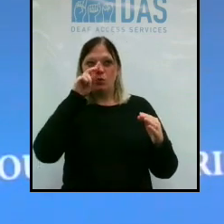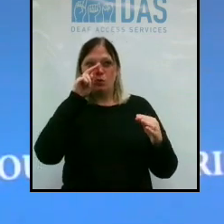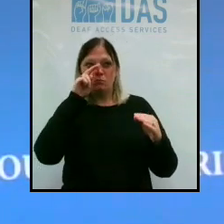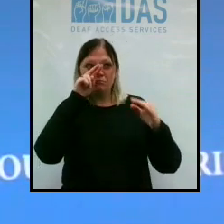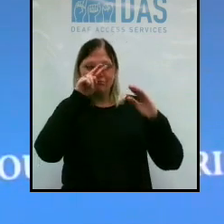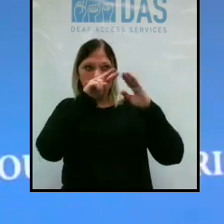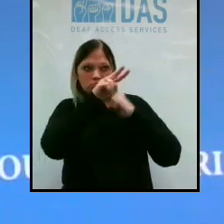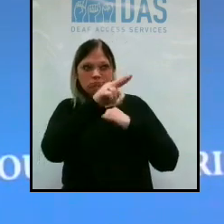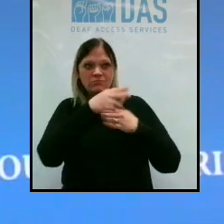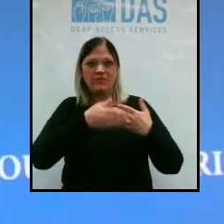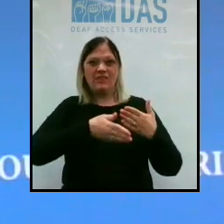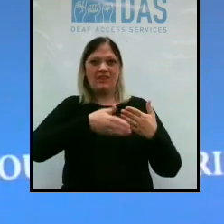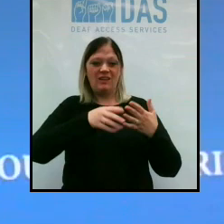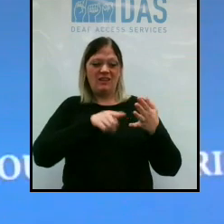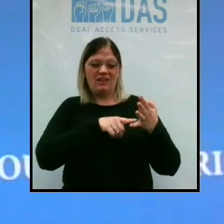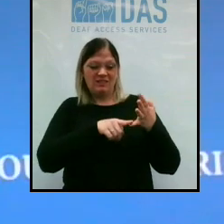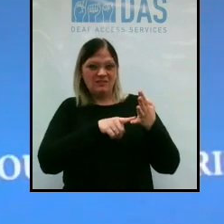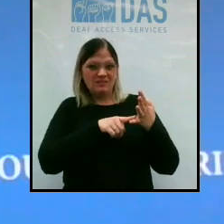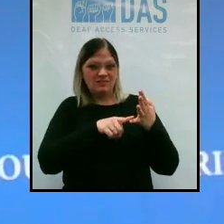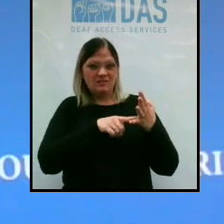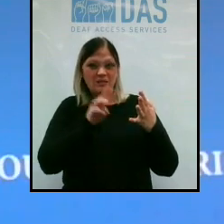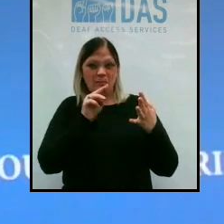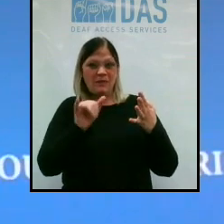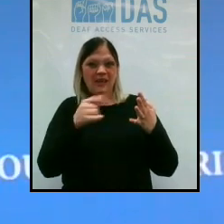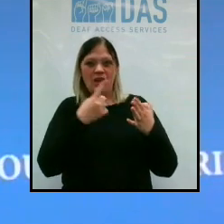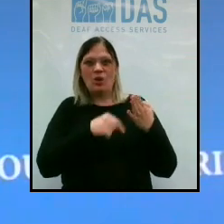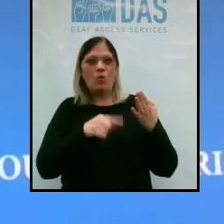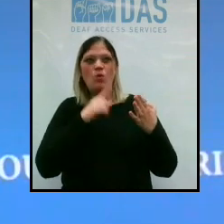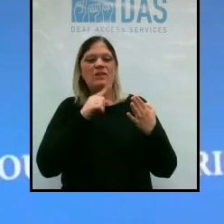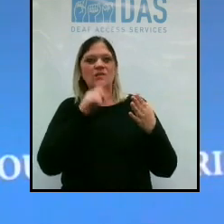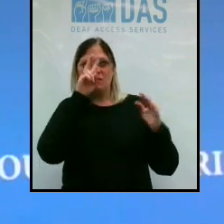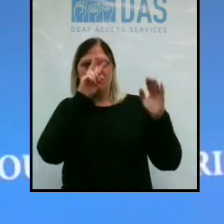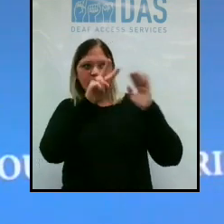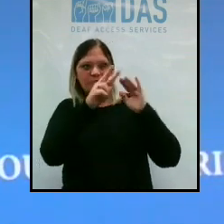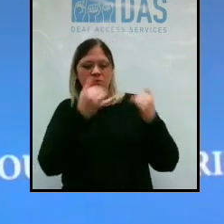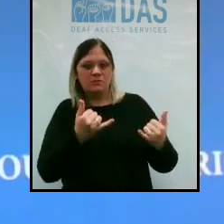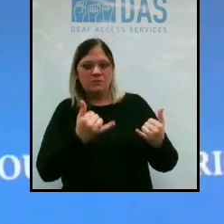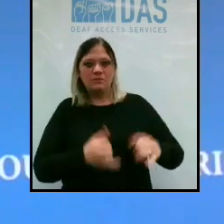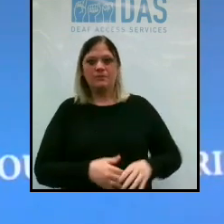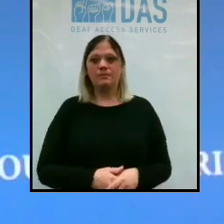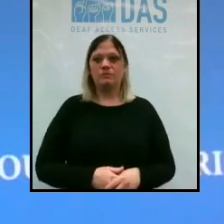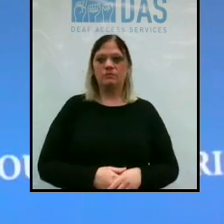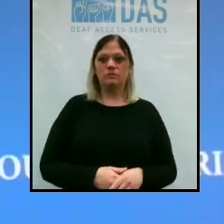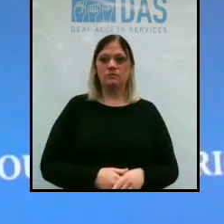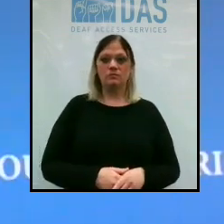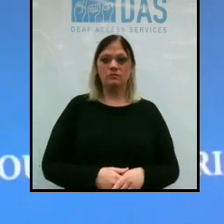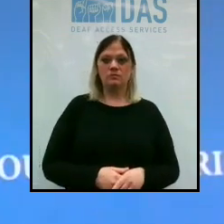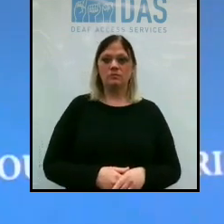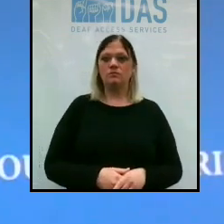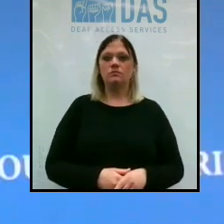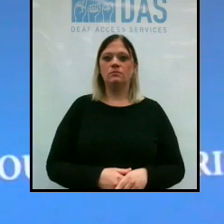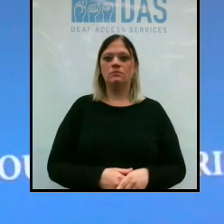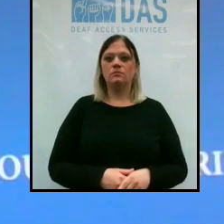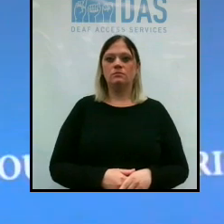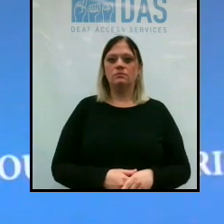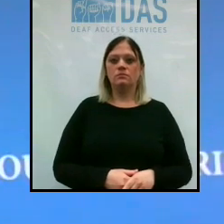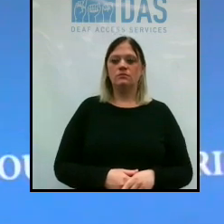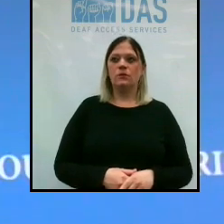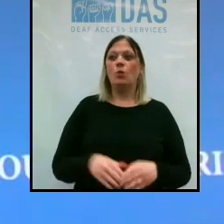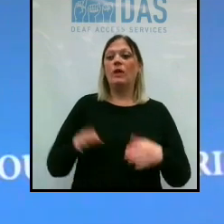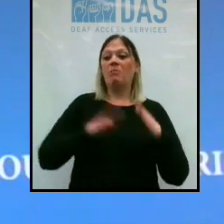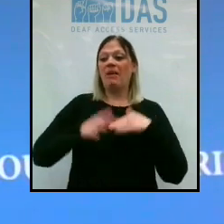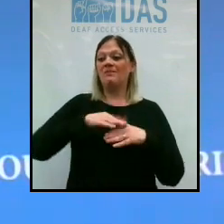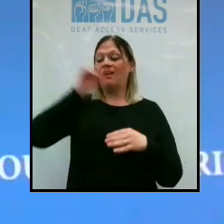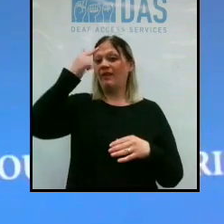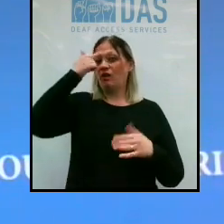foresee end of May? What's the projections at this point? Well, based on the governor's own metrics,